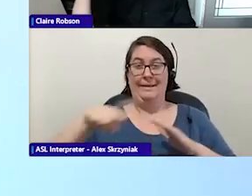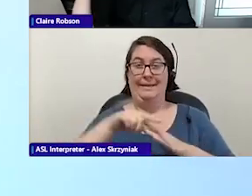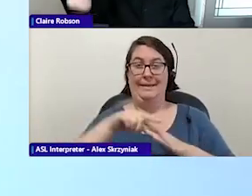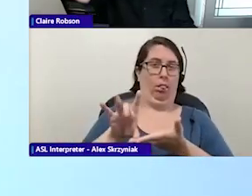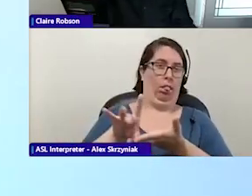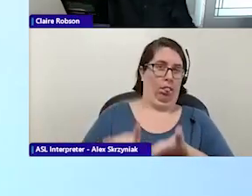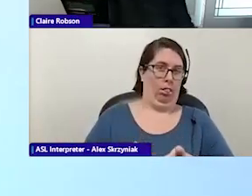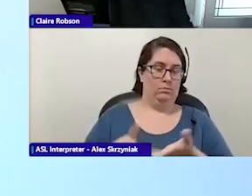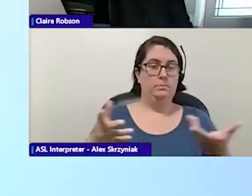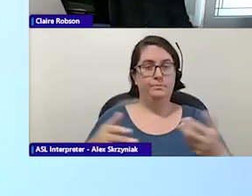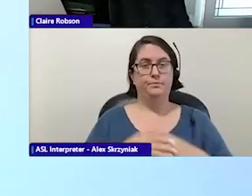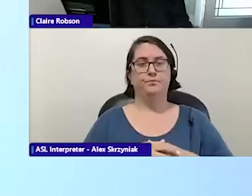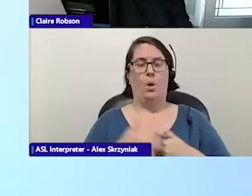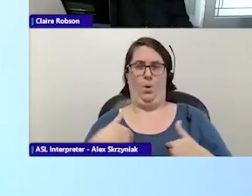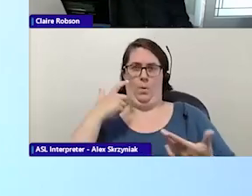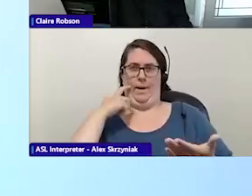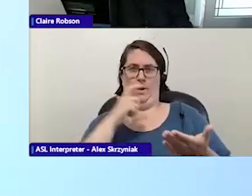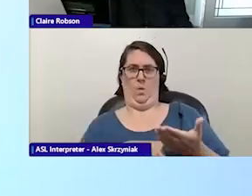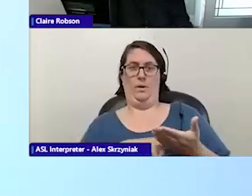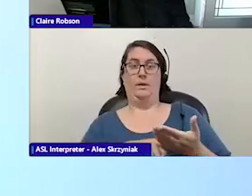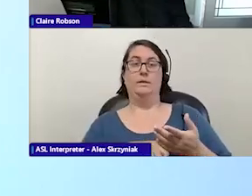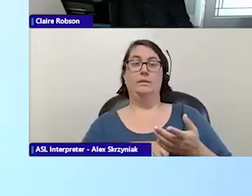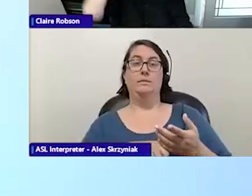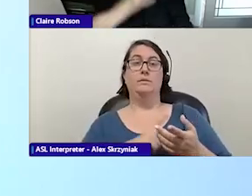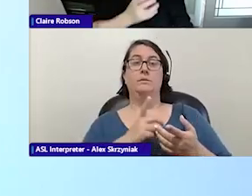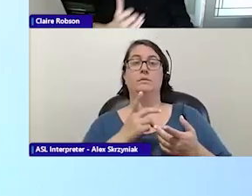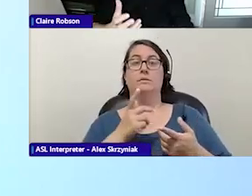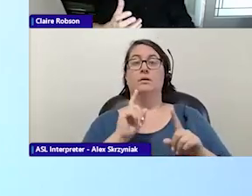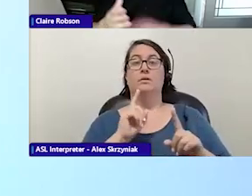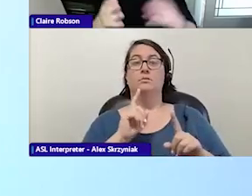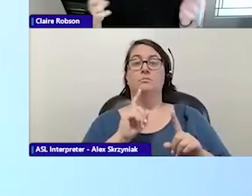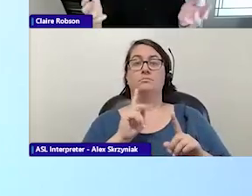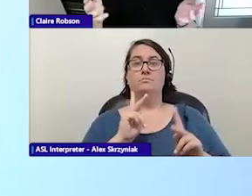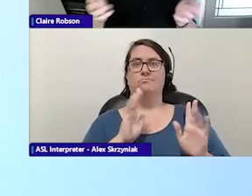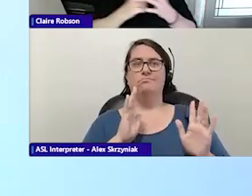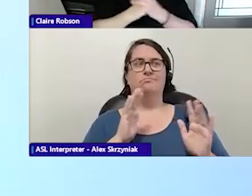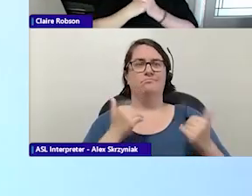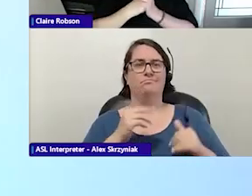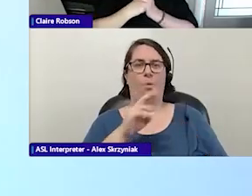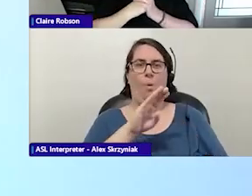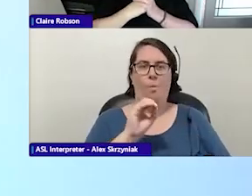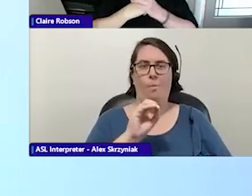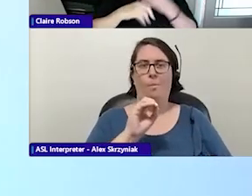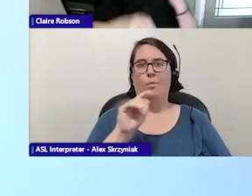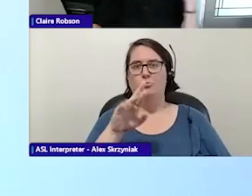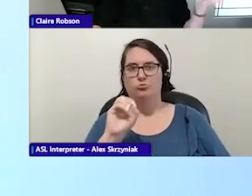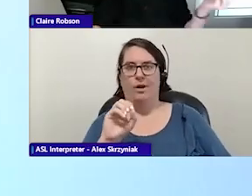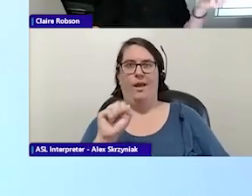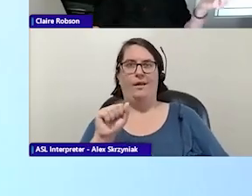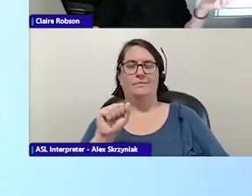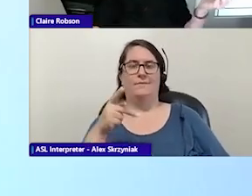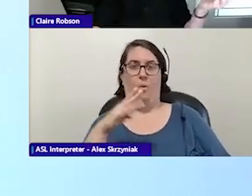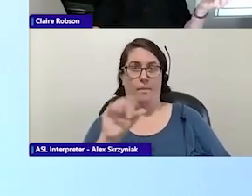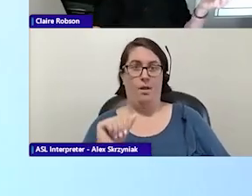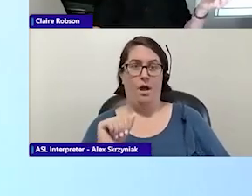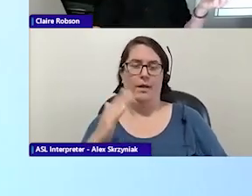What we found is that homophobia and transphobia exist really on a spectrum. On one end,